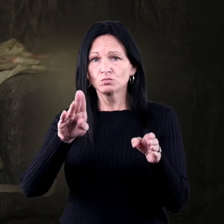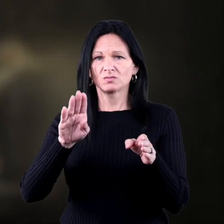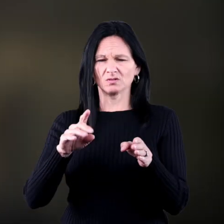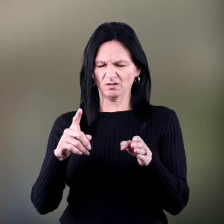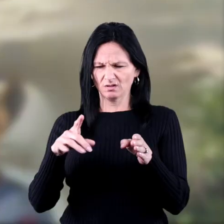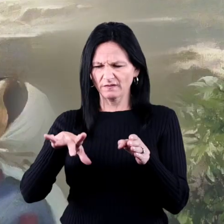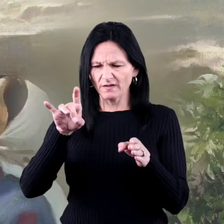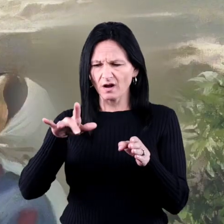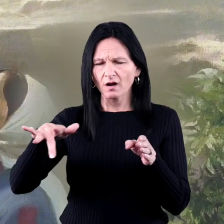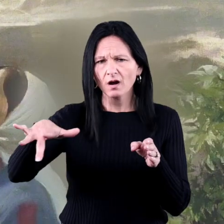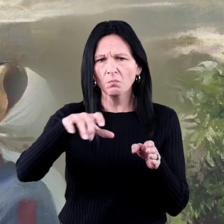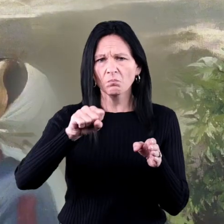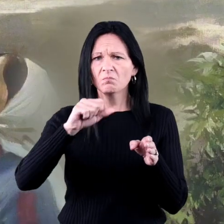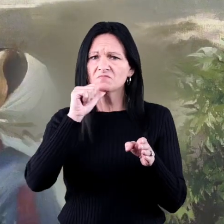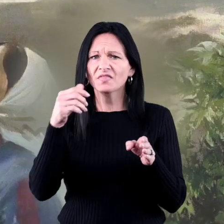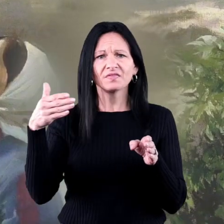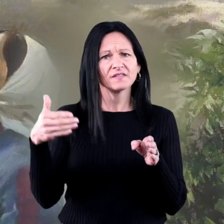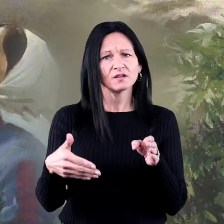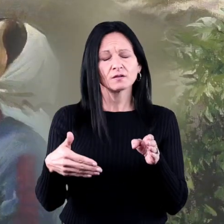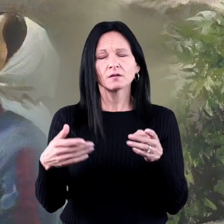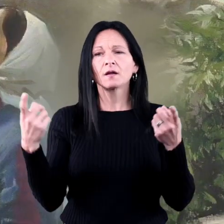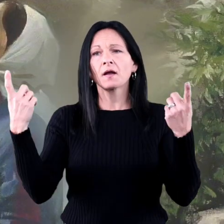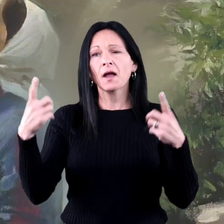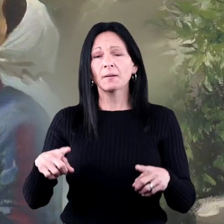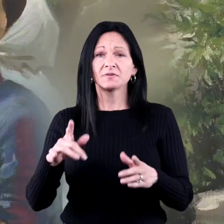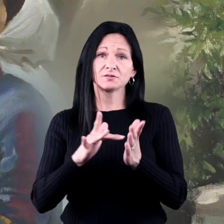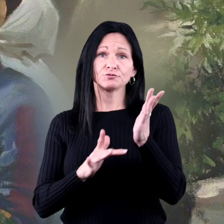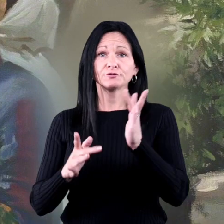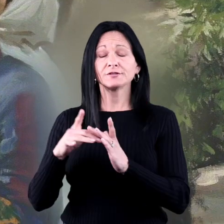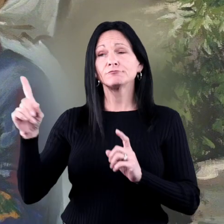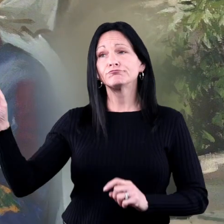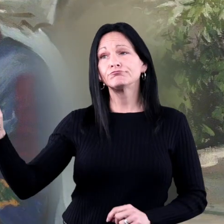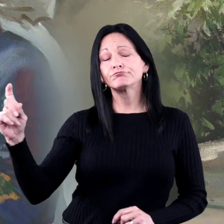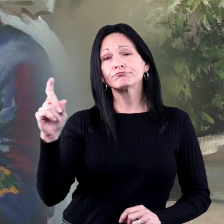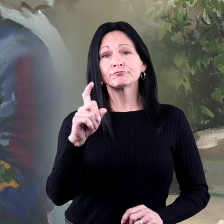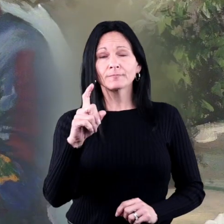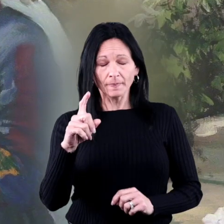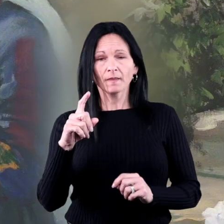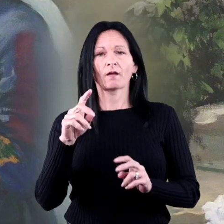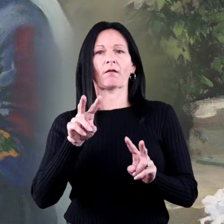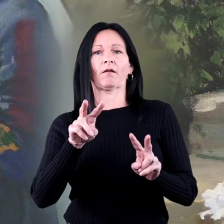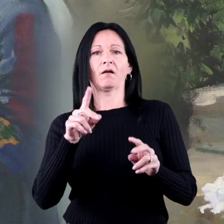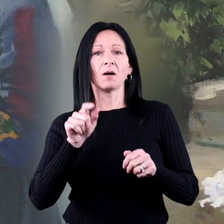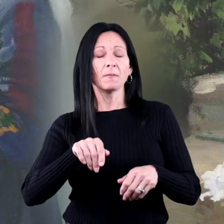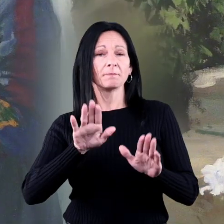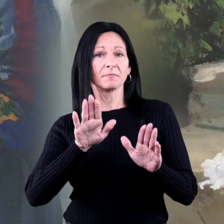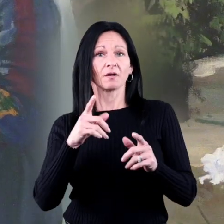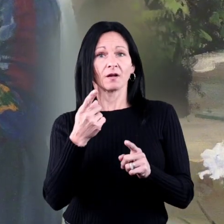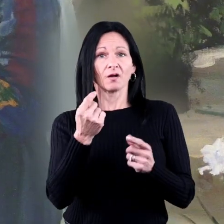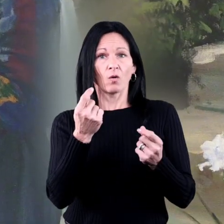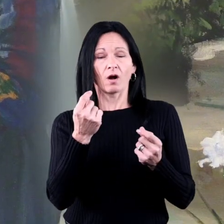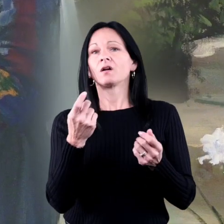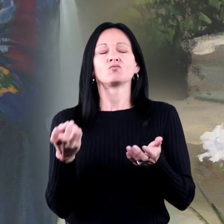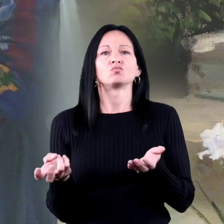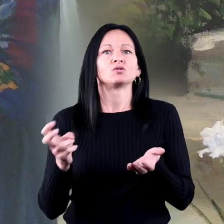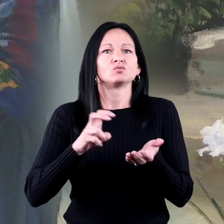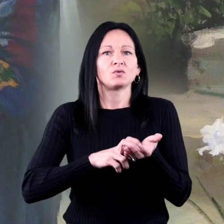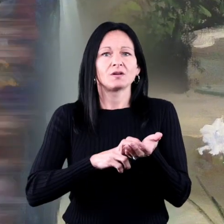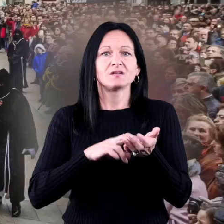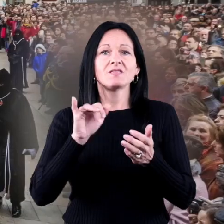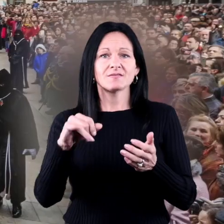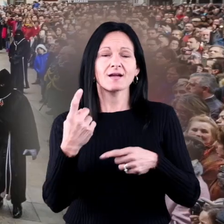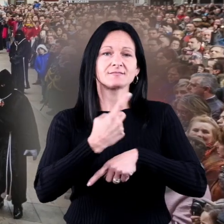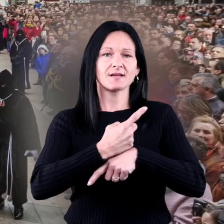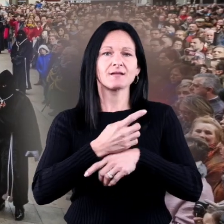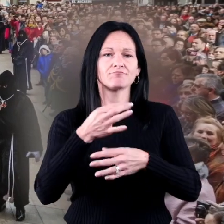that the tomb was empty, and at that moment Jesus appeared to them, having risen from the dead. He was